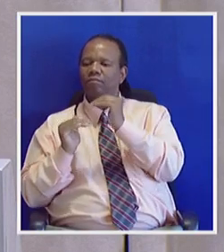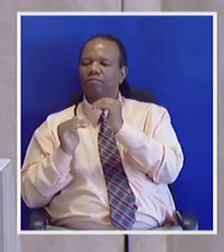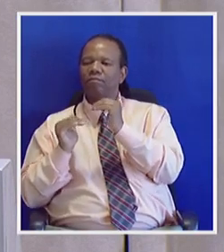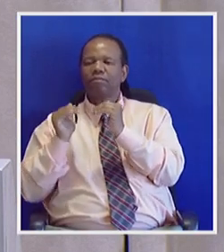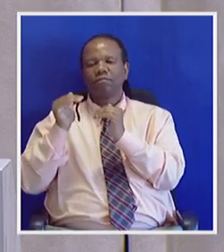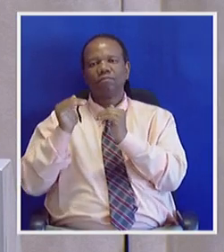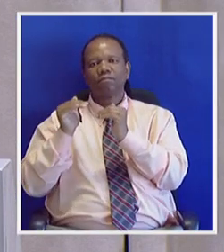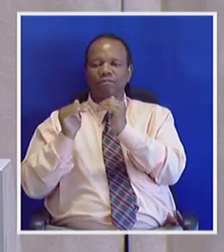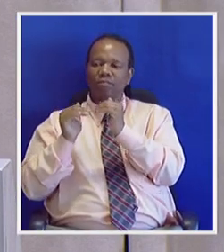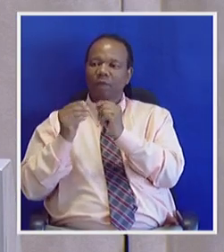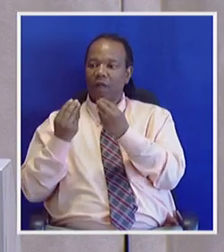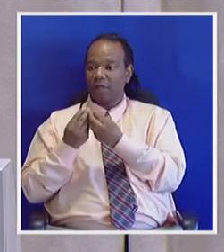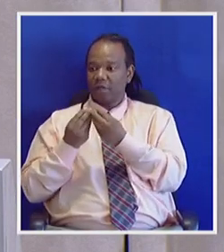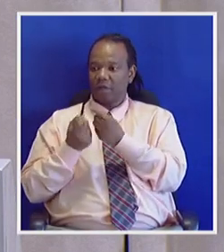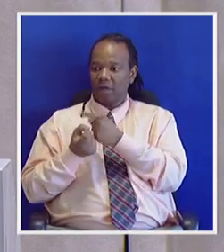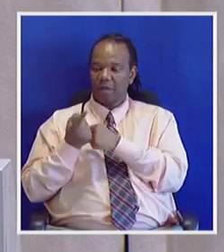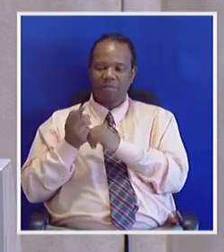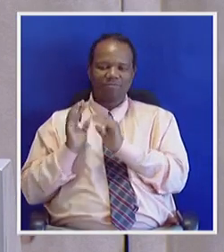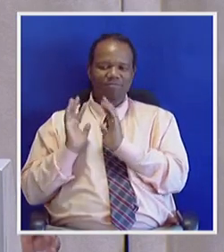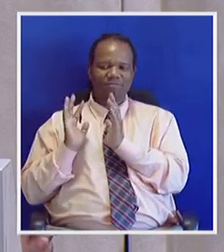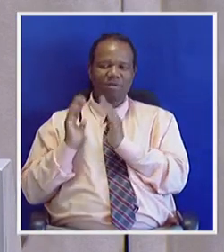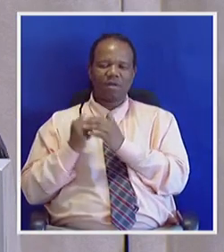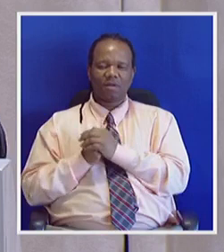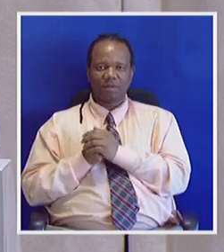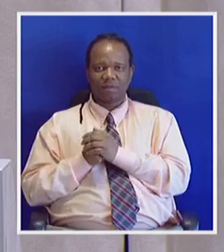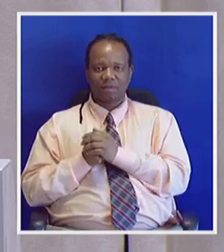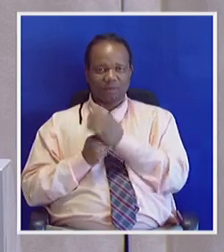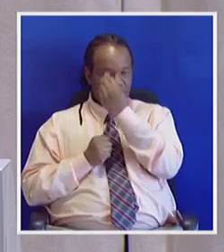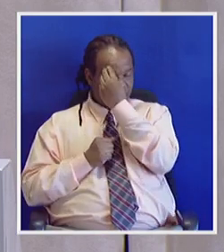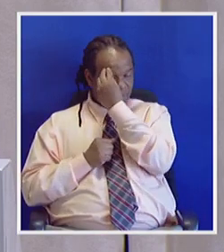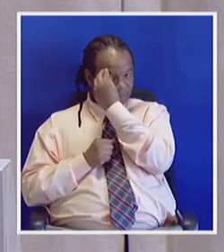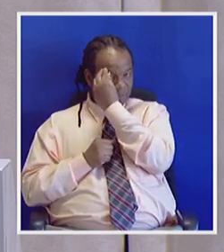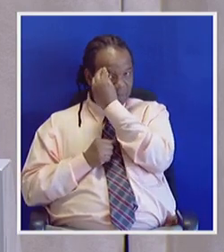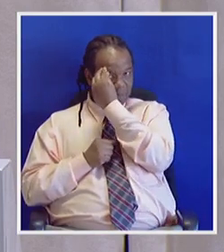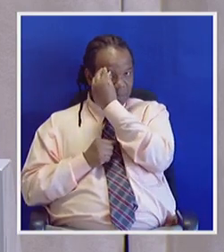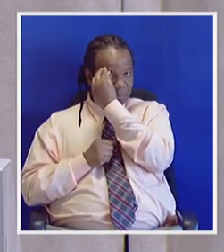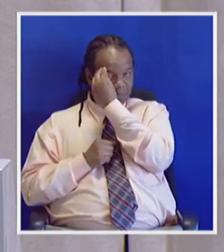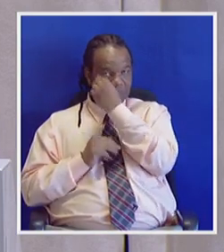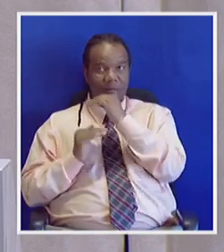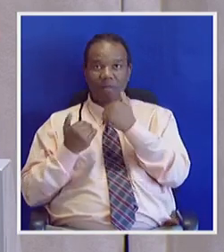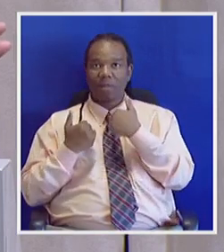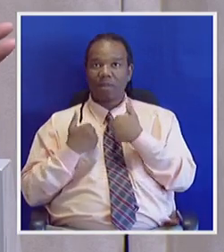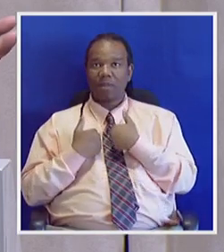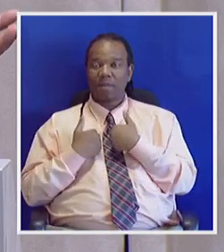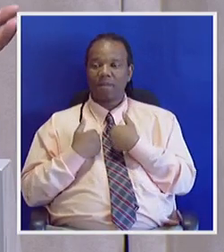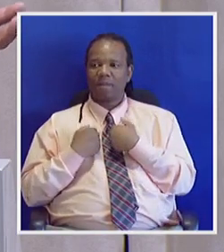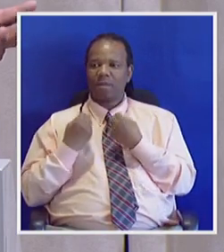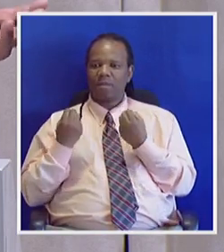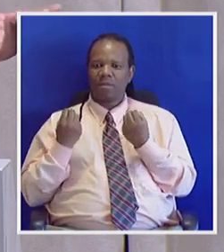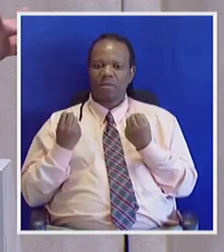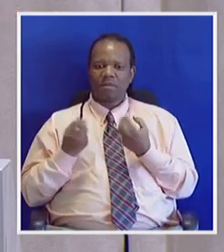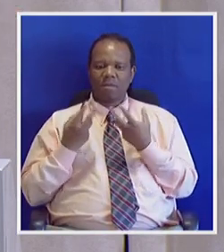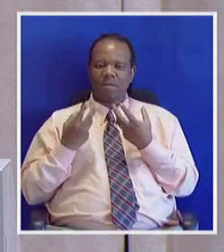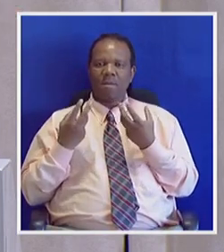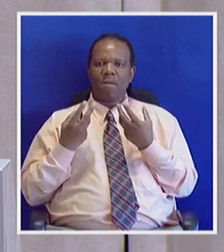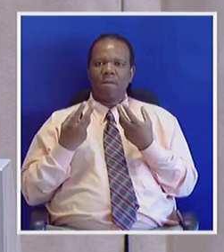way. And in fact, I've actually been, you know, surprised at the level at which there